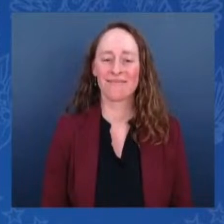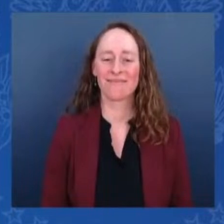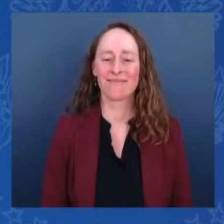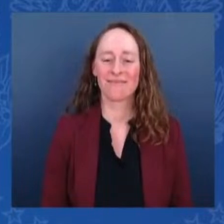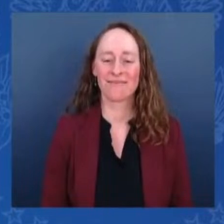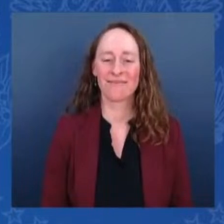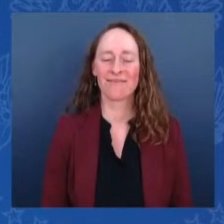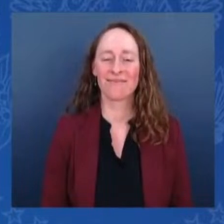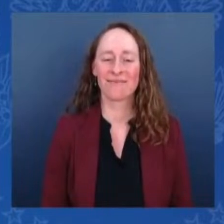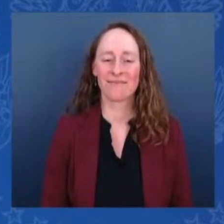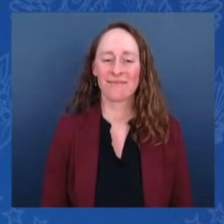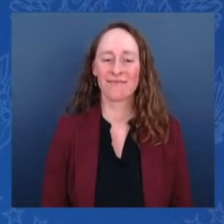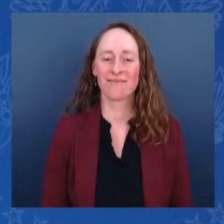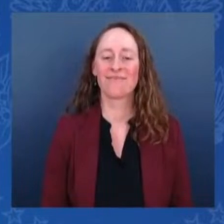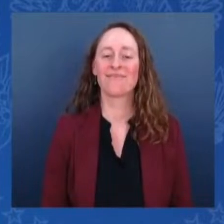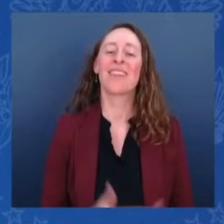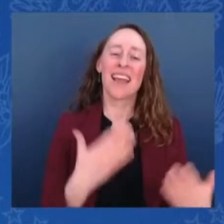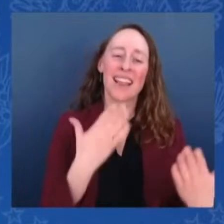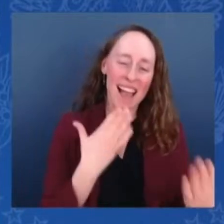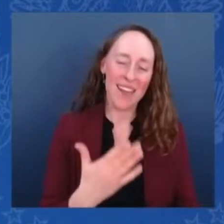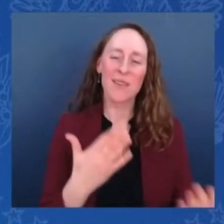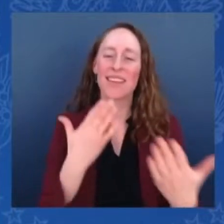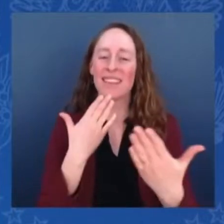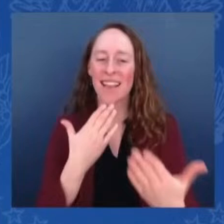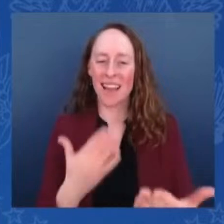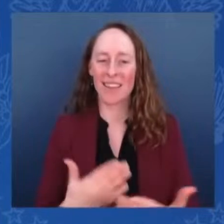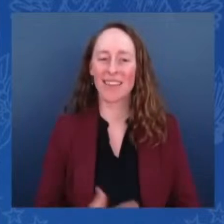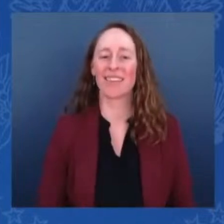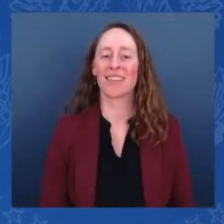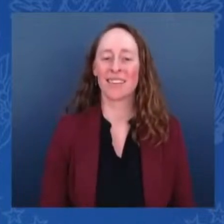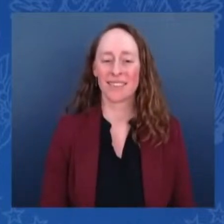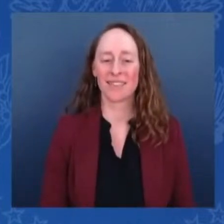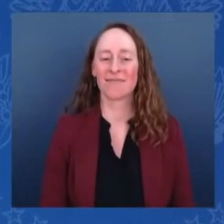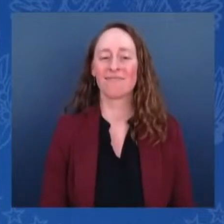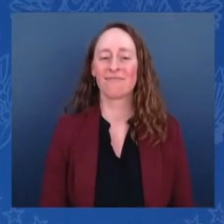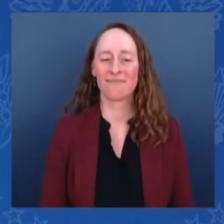Thank you, thank you, thank you. Back at the State Department.